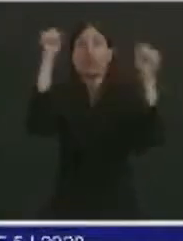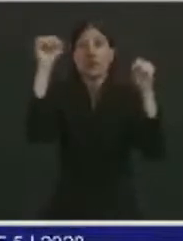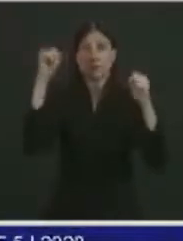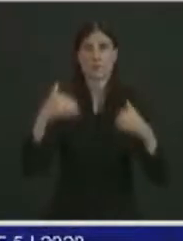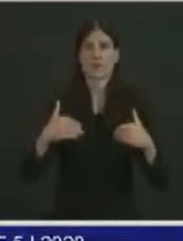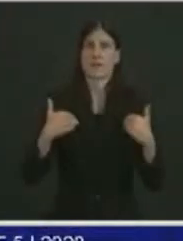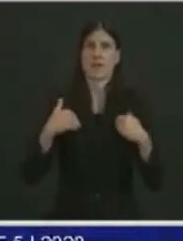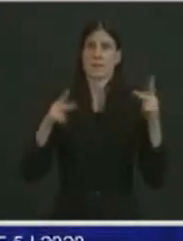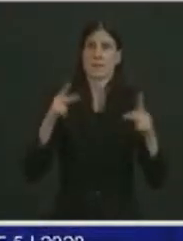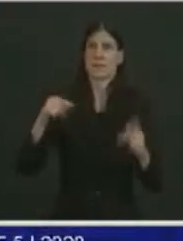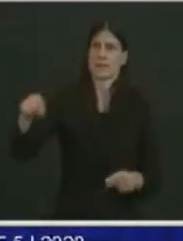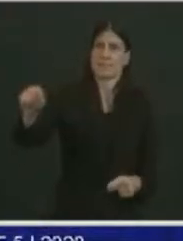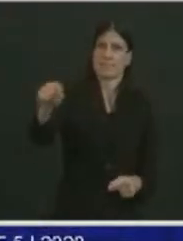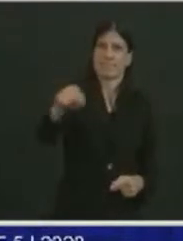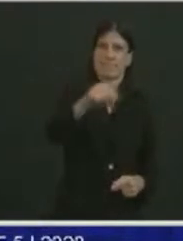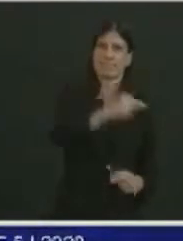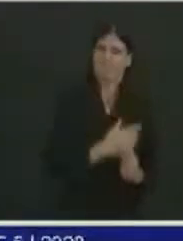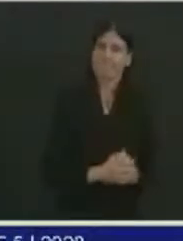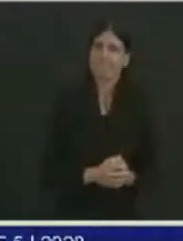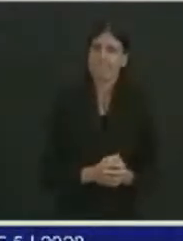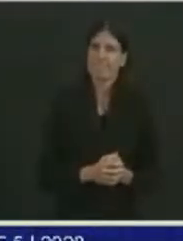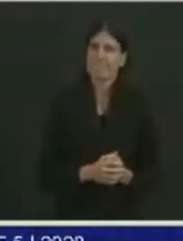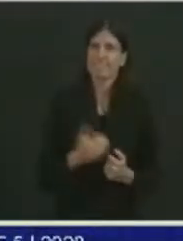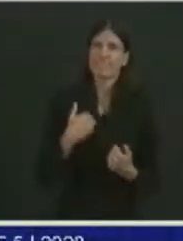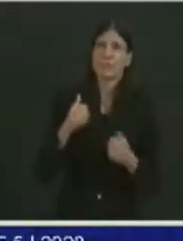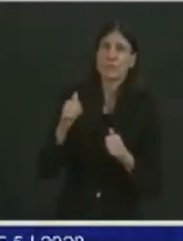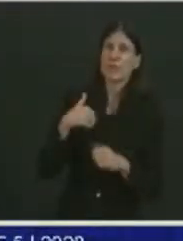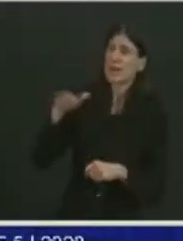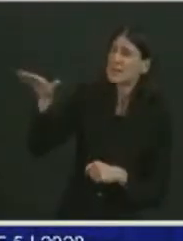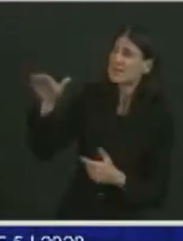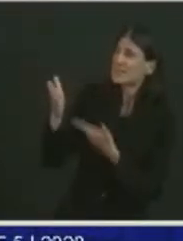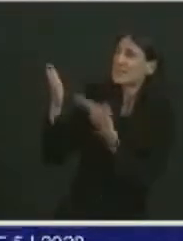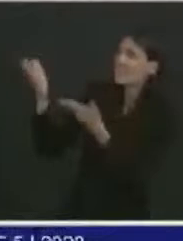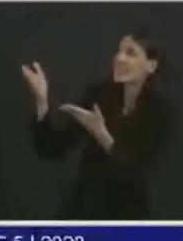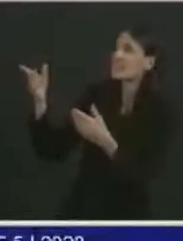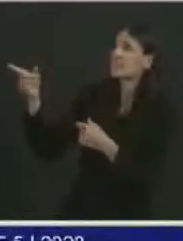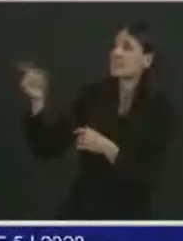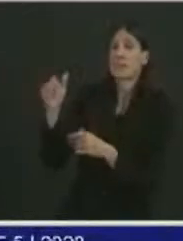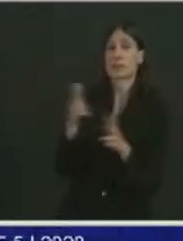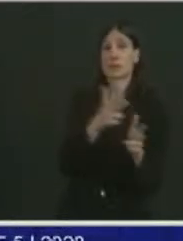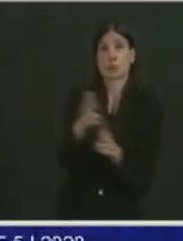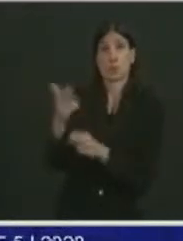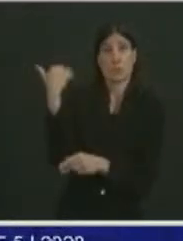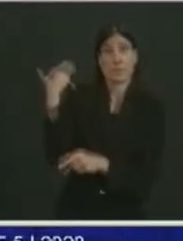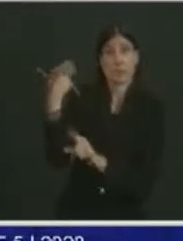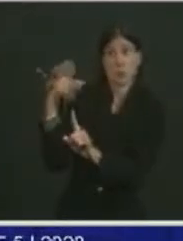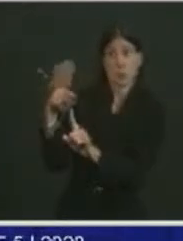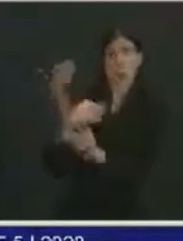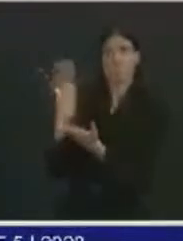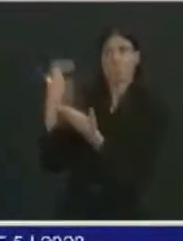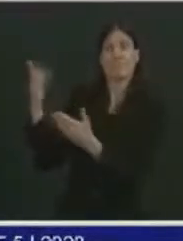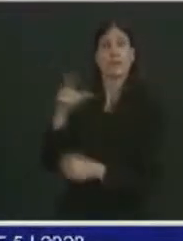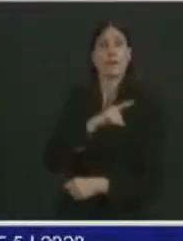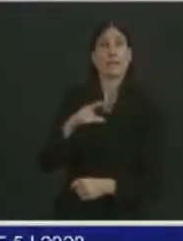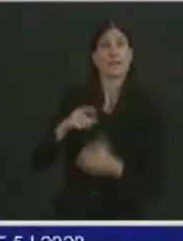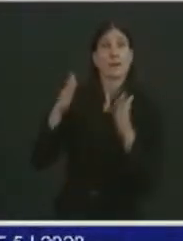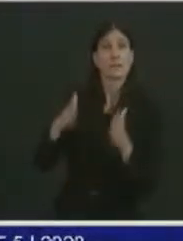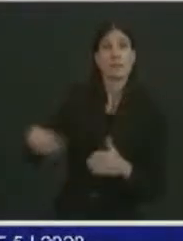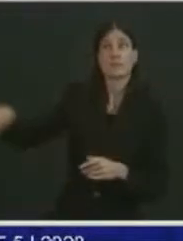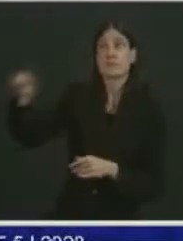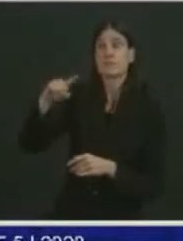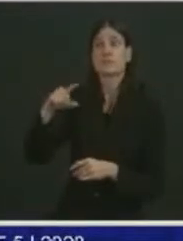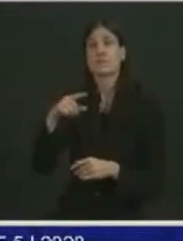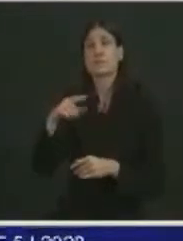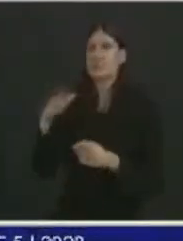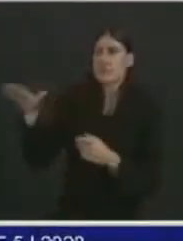after year. And I would say to myself, what's it gonna take? And then after Parkland, the young people put their foot down and said, enough is